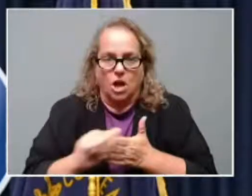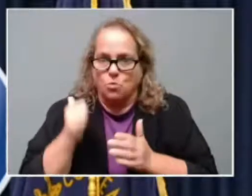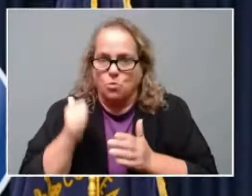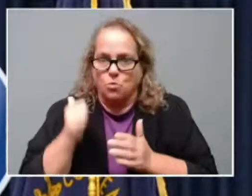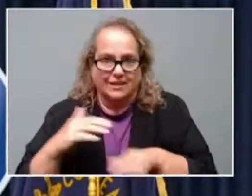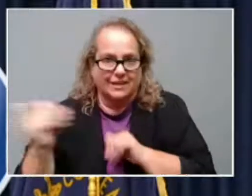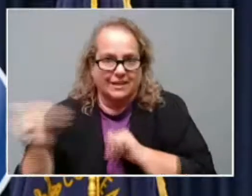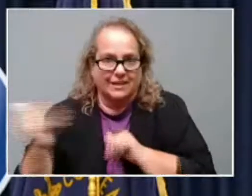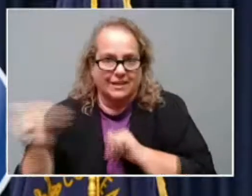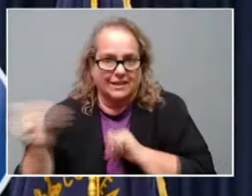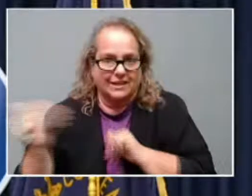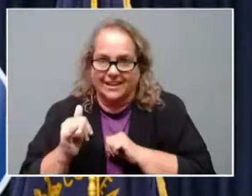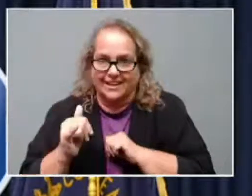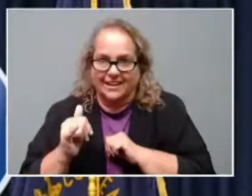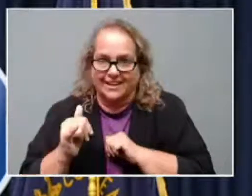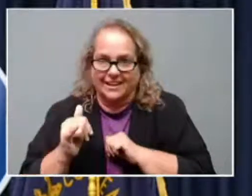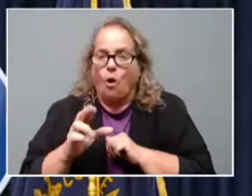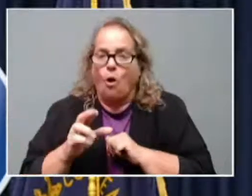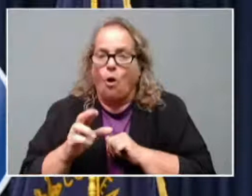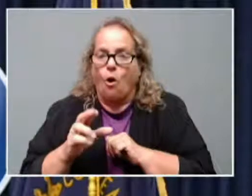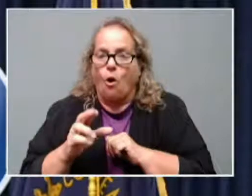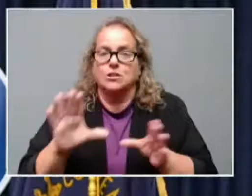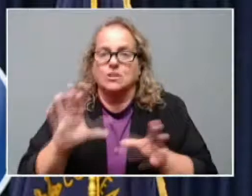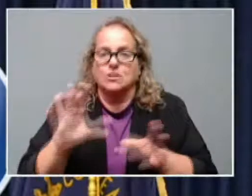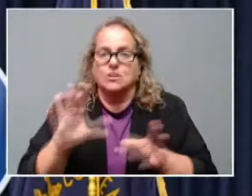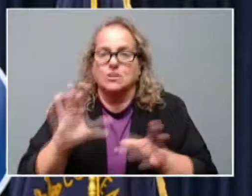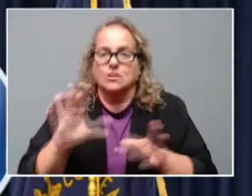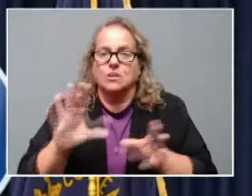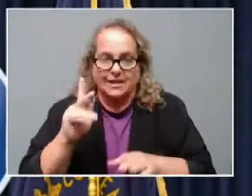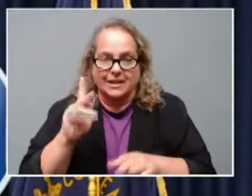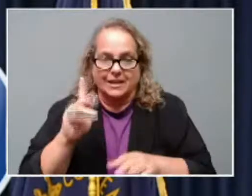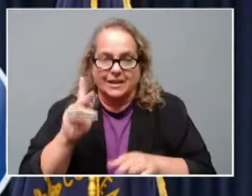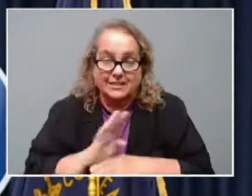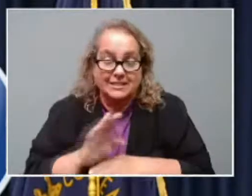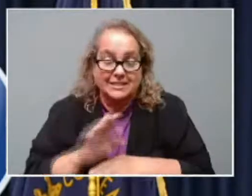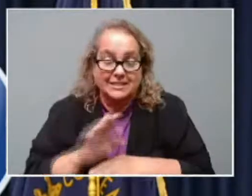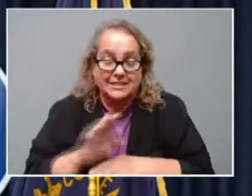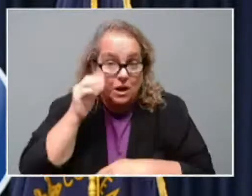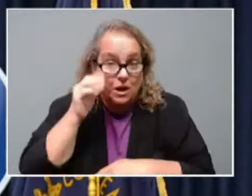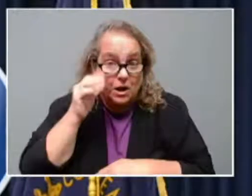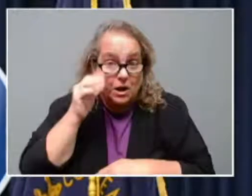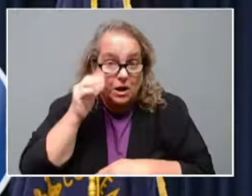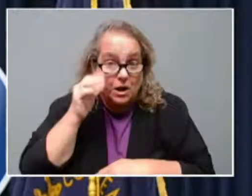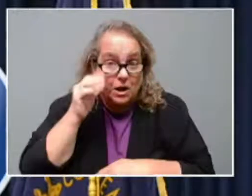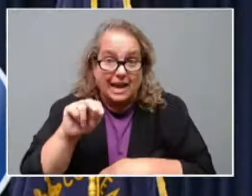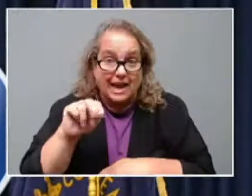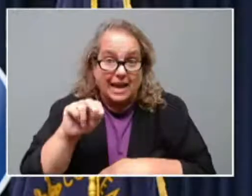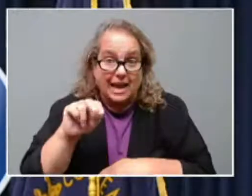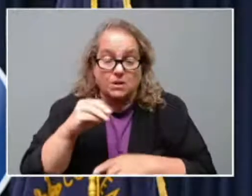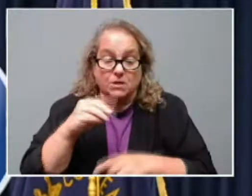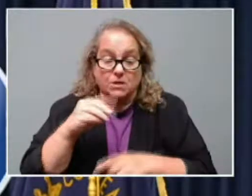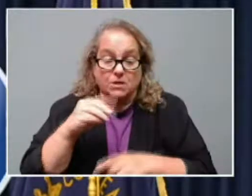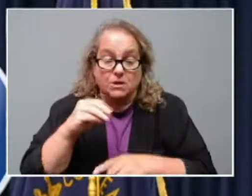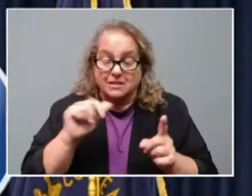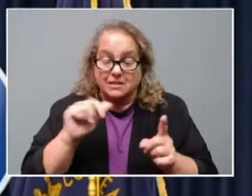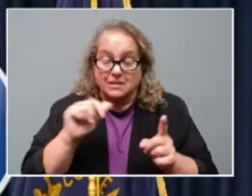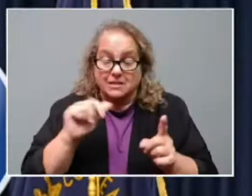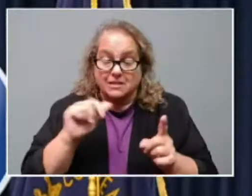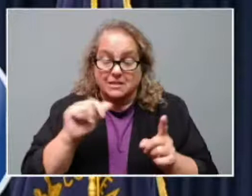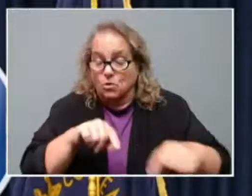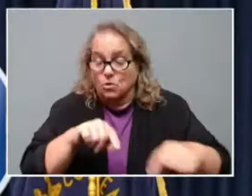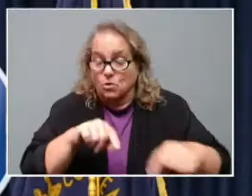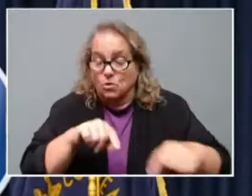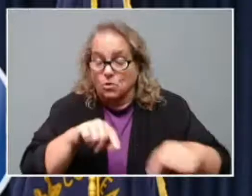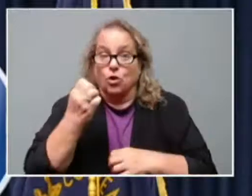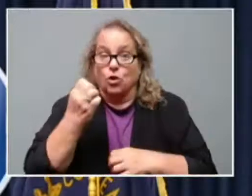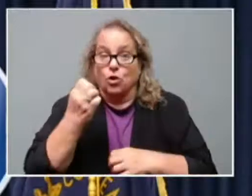lost by some great Kentucky businesses. So yesterday, the Biden administration announced a deal with the European Union to remove costly